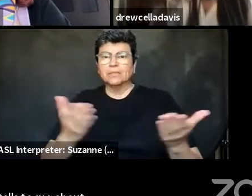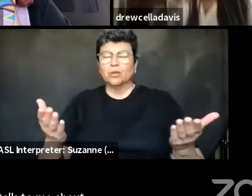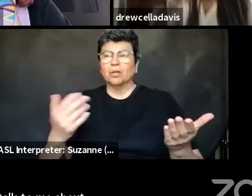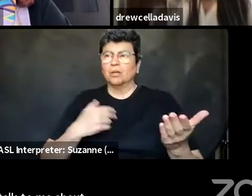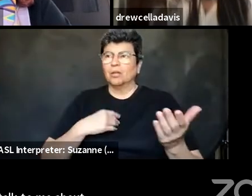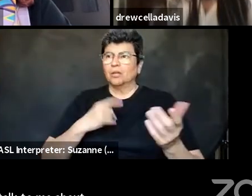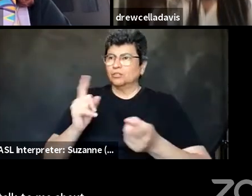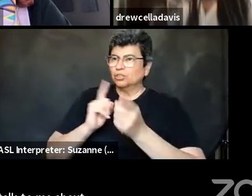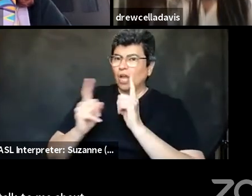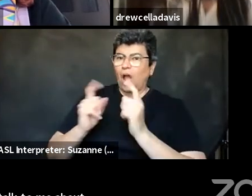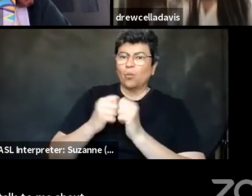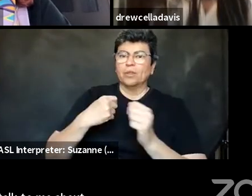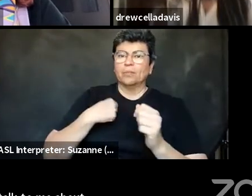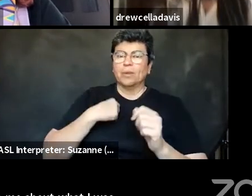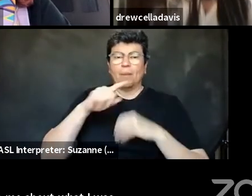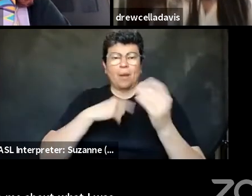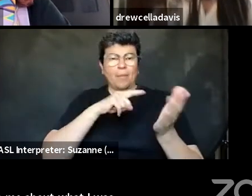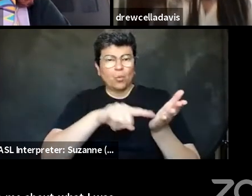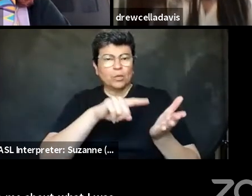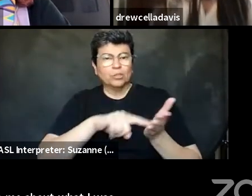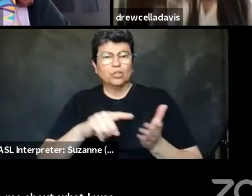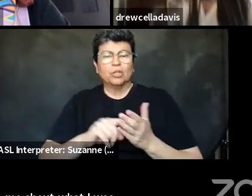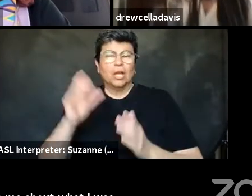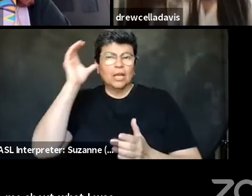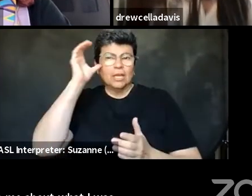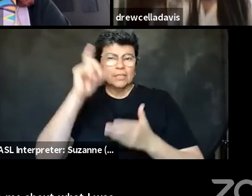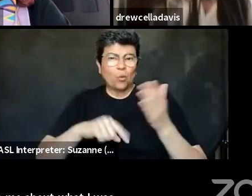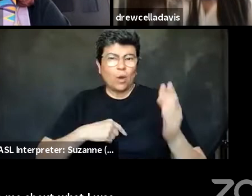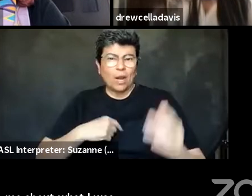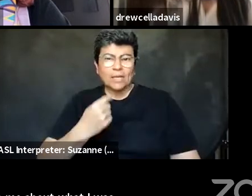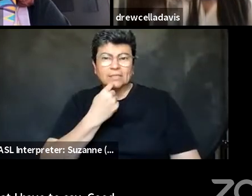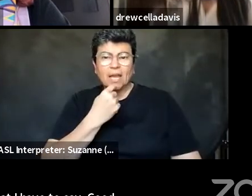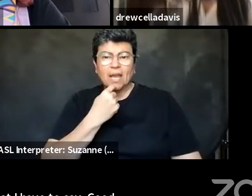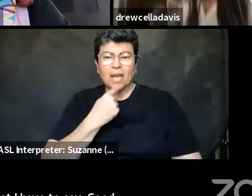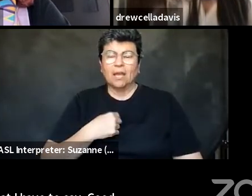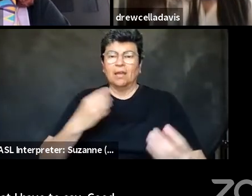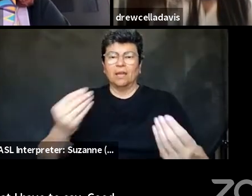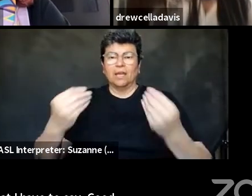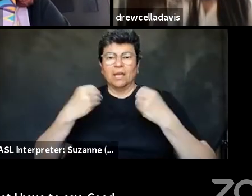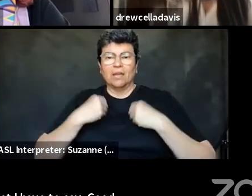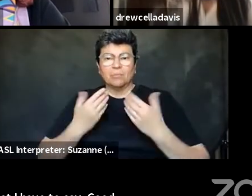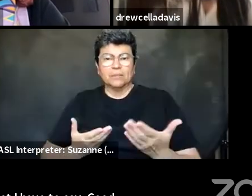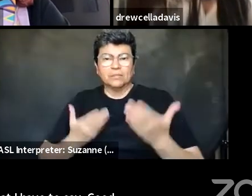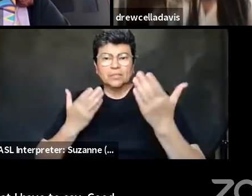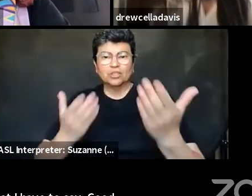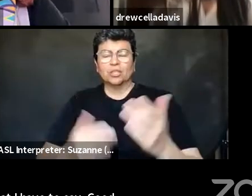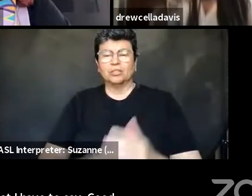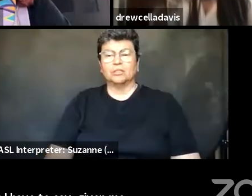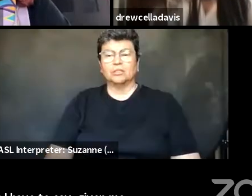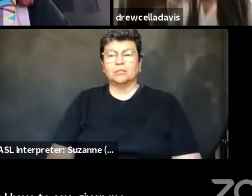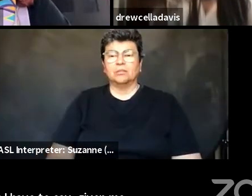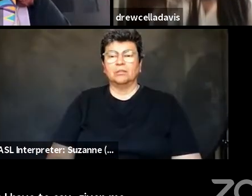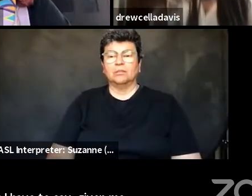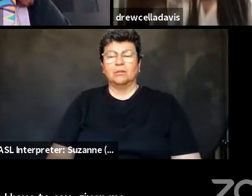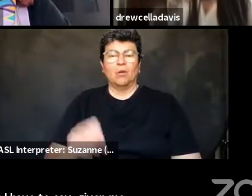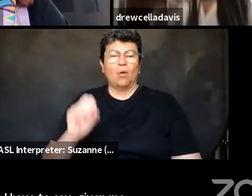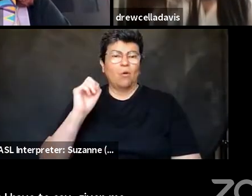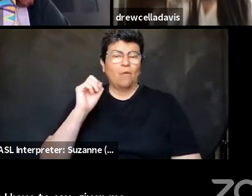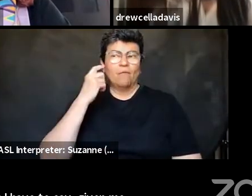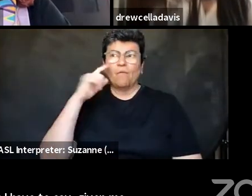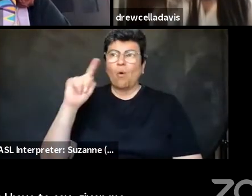was researching, listened to what I have to say, given me suggestions for the direction of